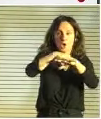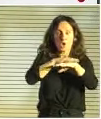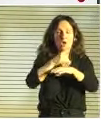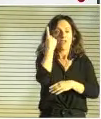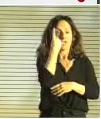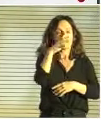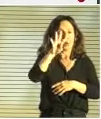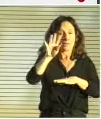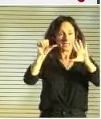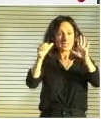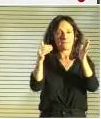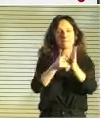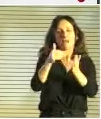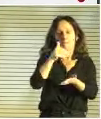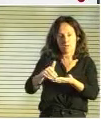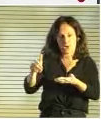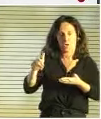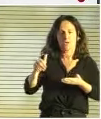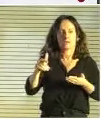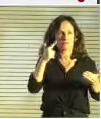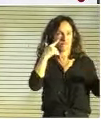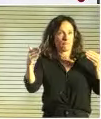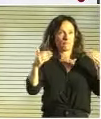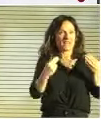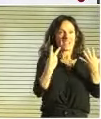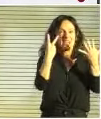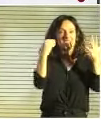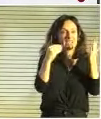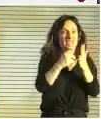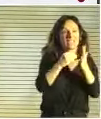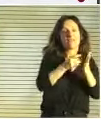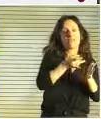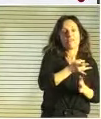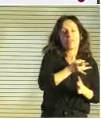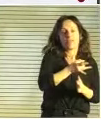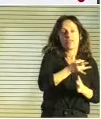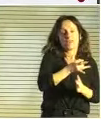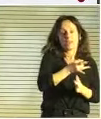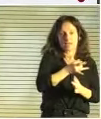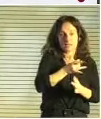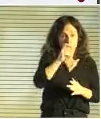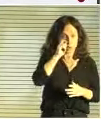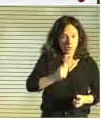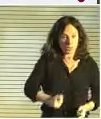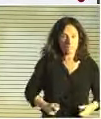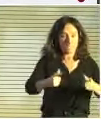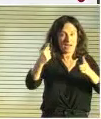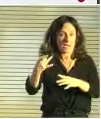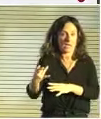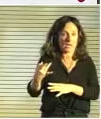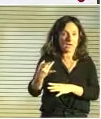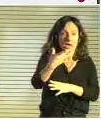3.7 times higher what tourists spend in these countries than which is all